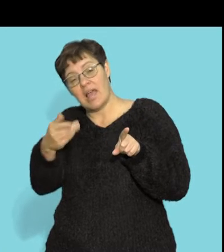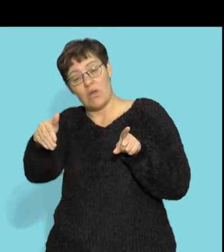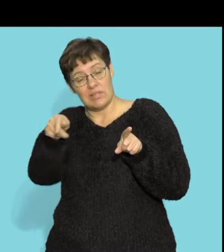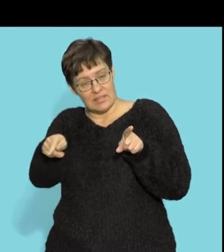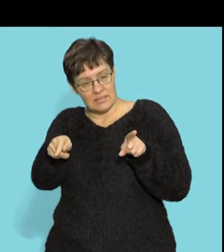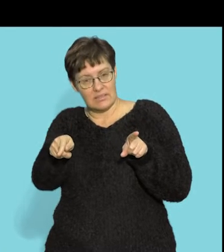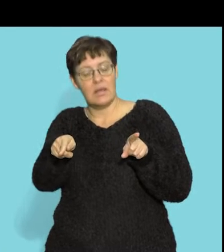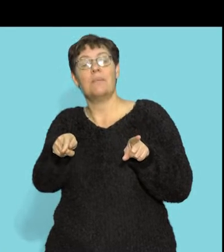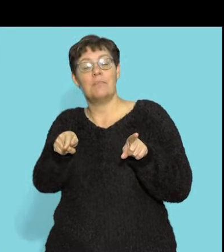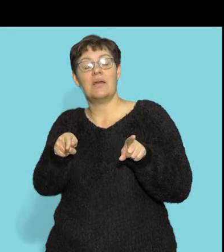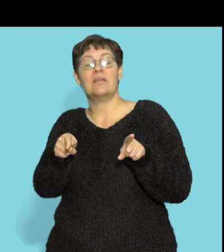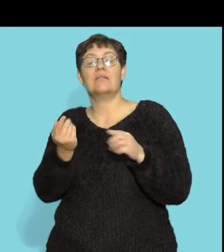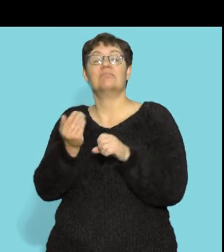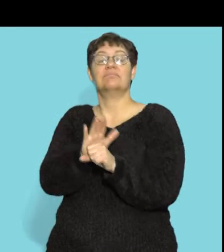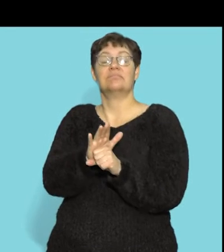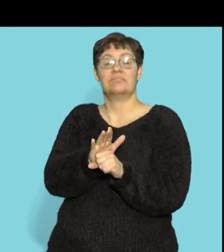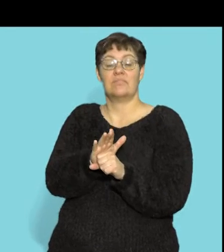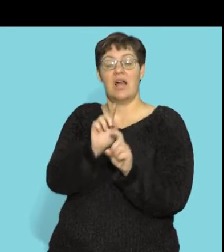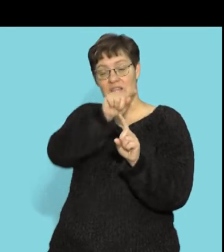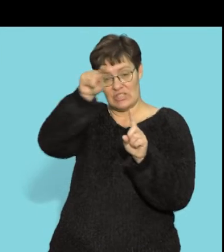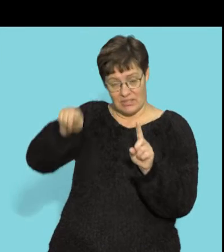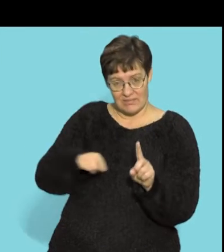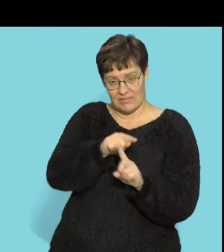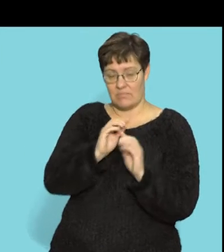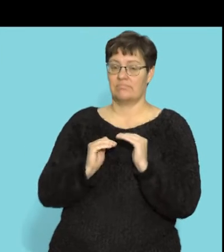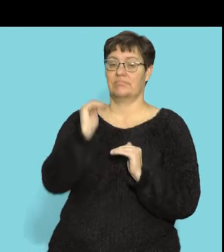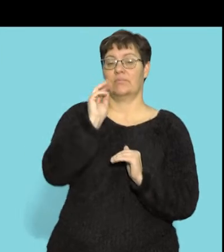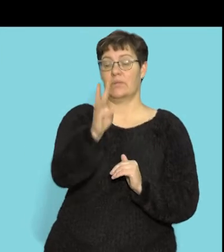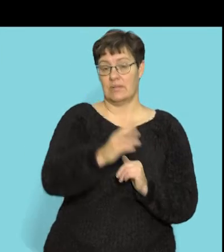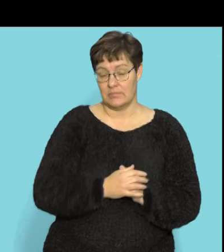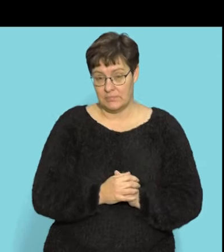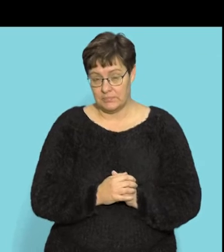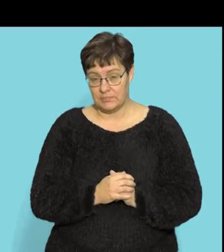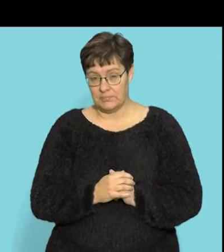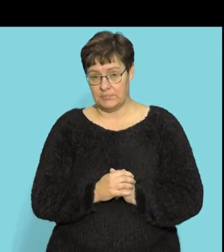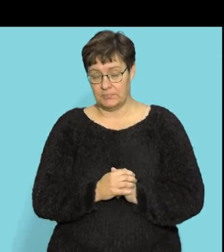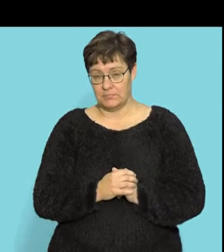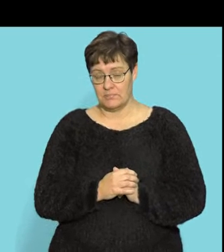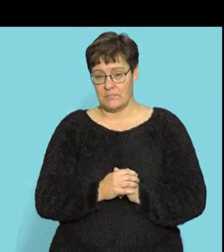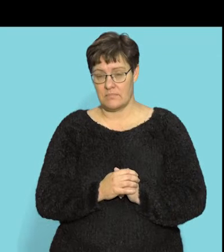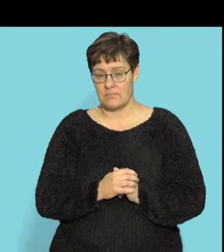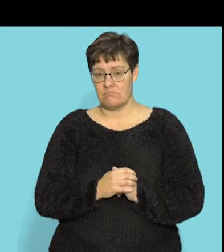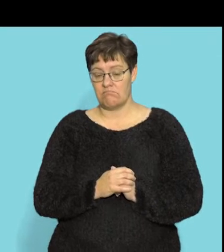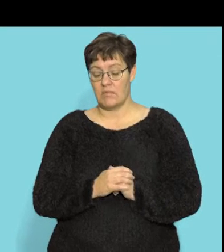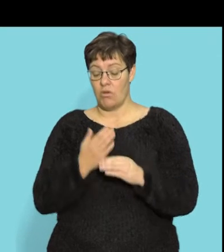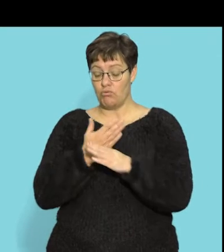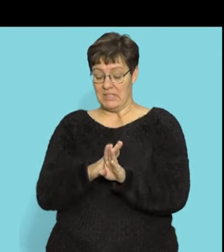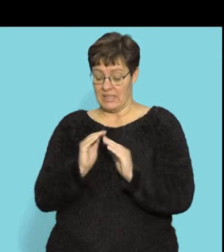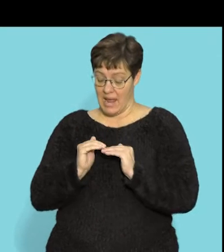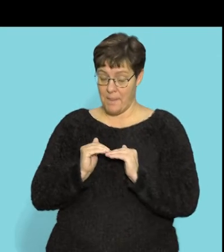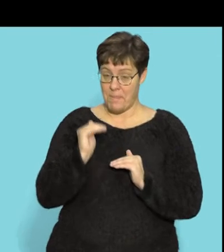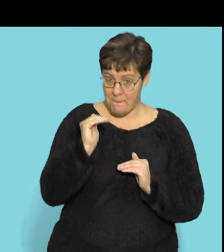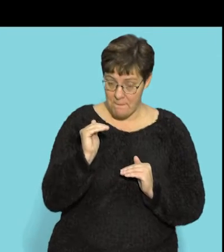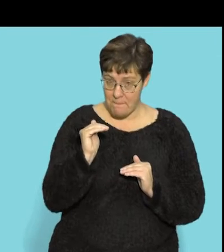then the effective resistance of the circuit will actually increase. Right. Now, increasing the effective